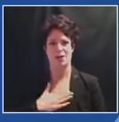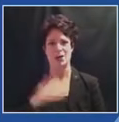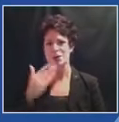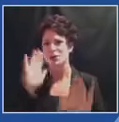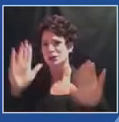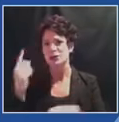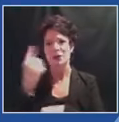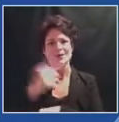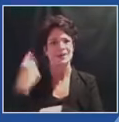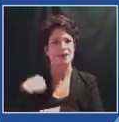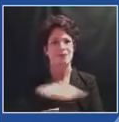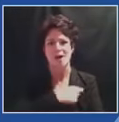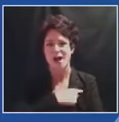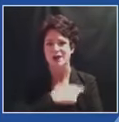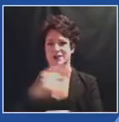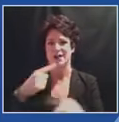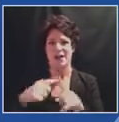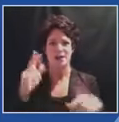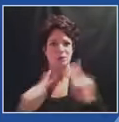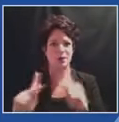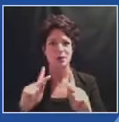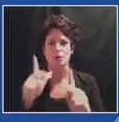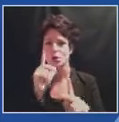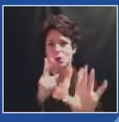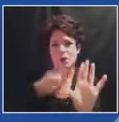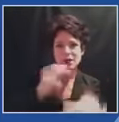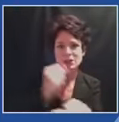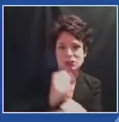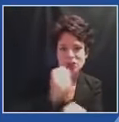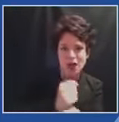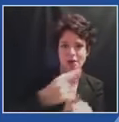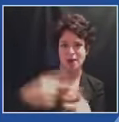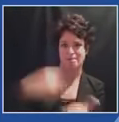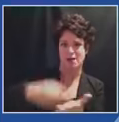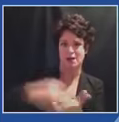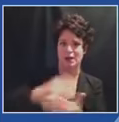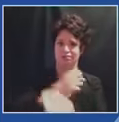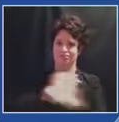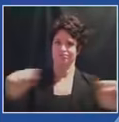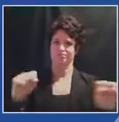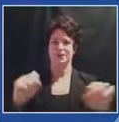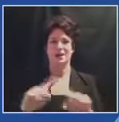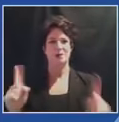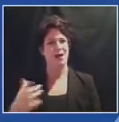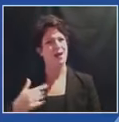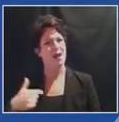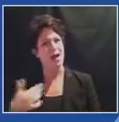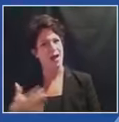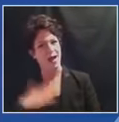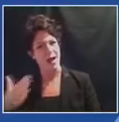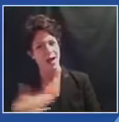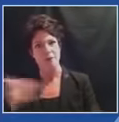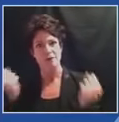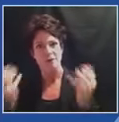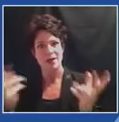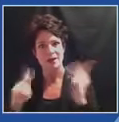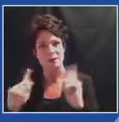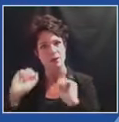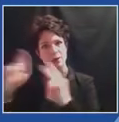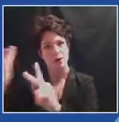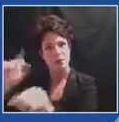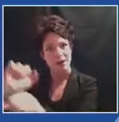one of those individuals and their families who regained their security. But as happy as I was for millions of workers returning